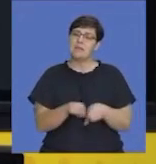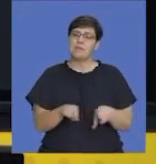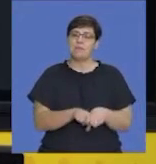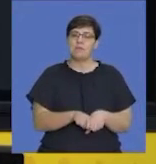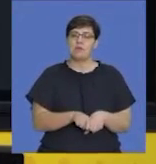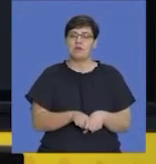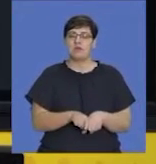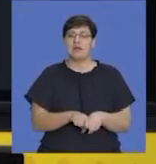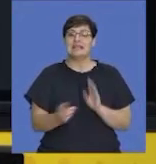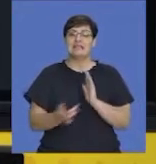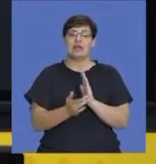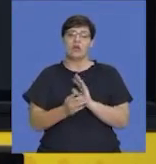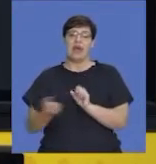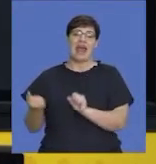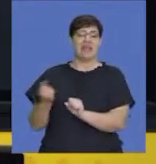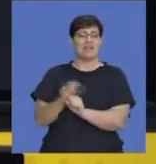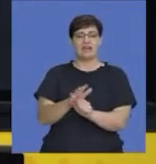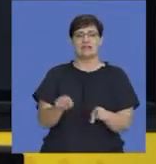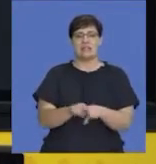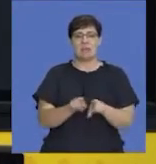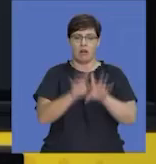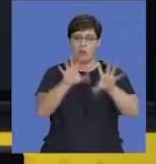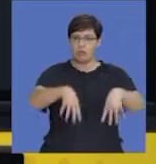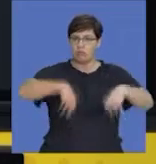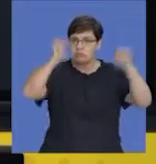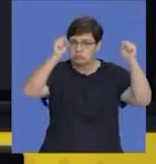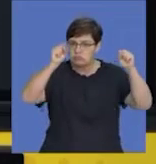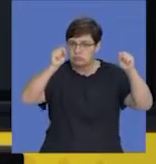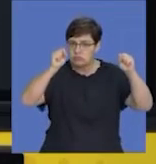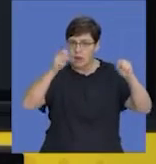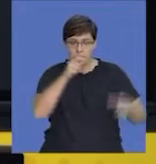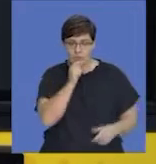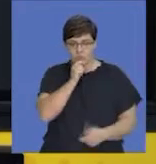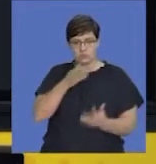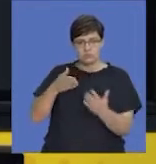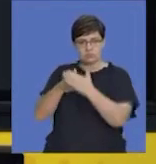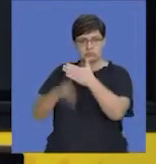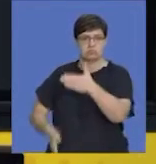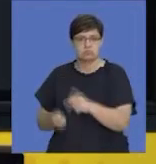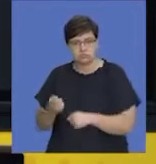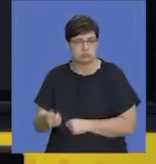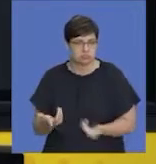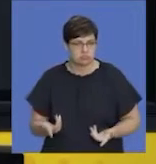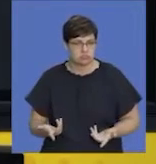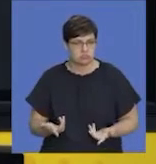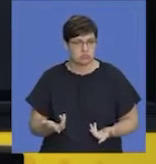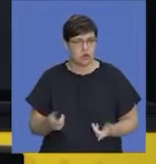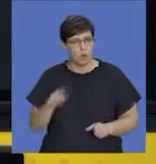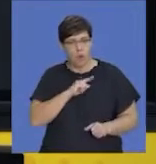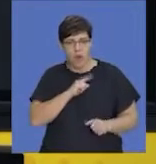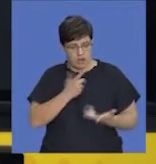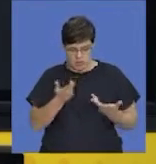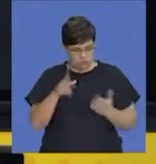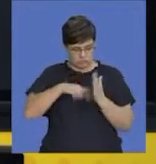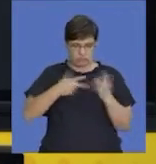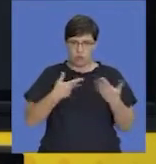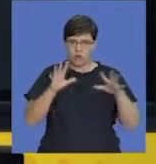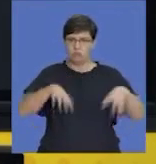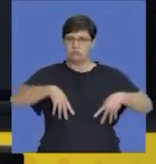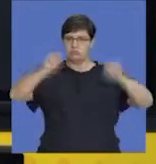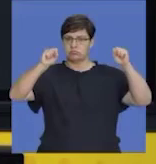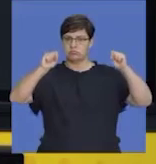affect technology, like load shedding, and how that can also lead to you not having access if your devices are not